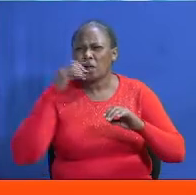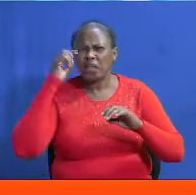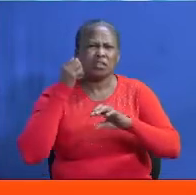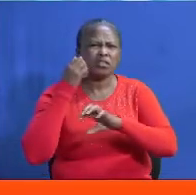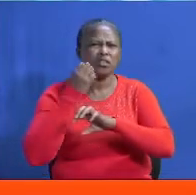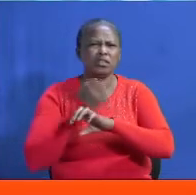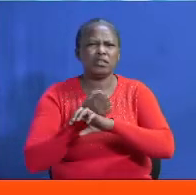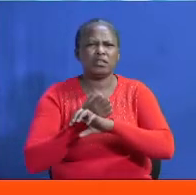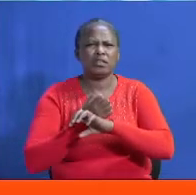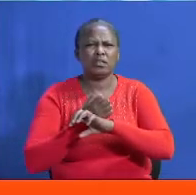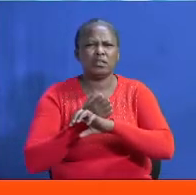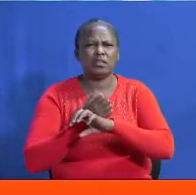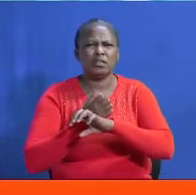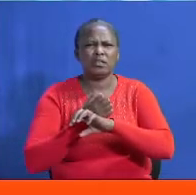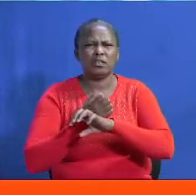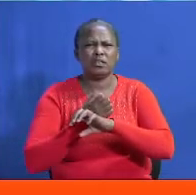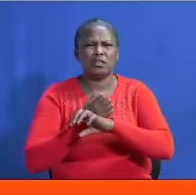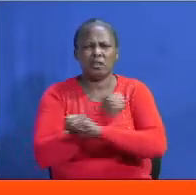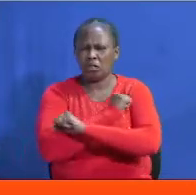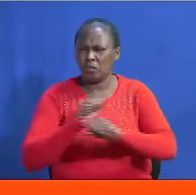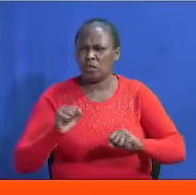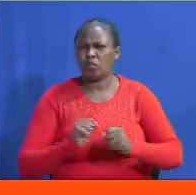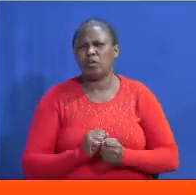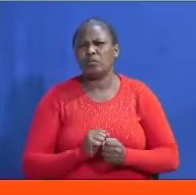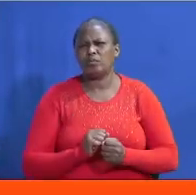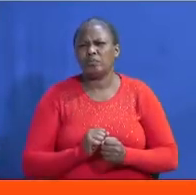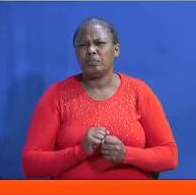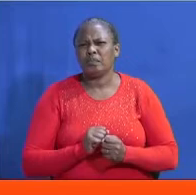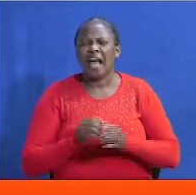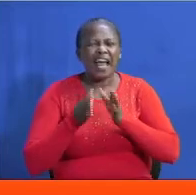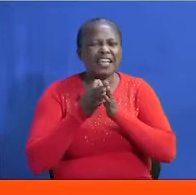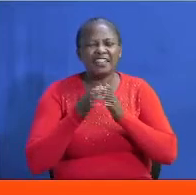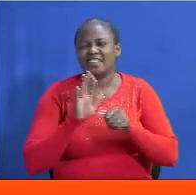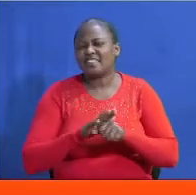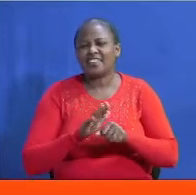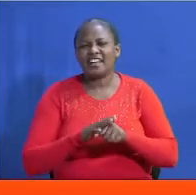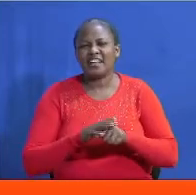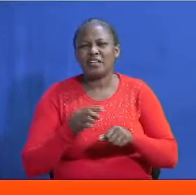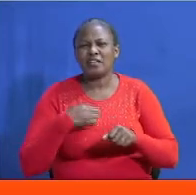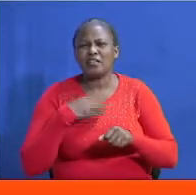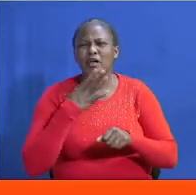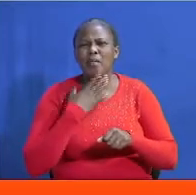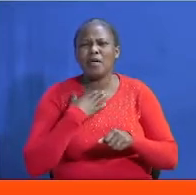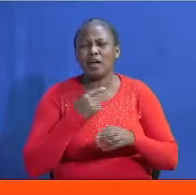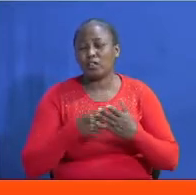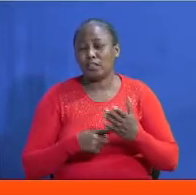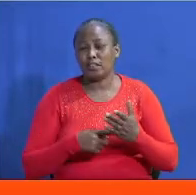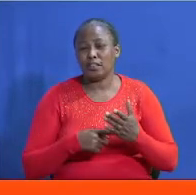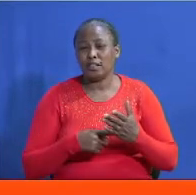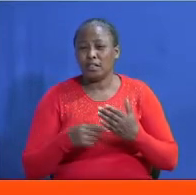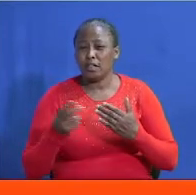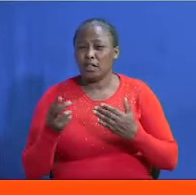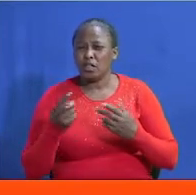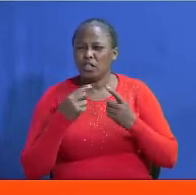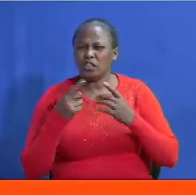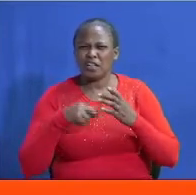it's almost impossible. All right. Now that is interesting. So I would really want that you highlight to